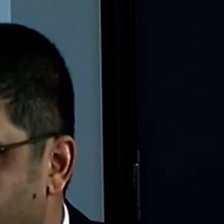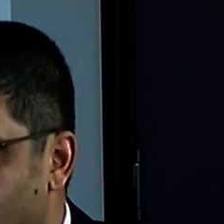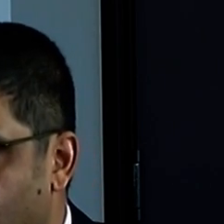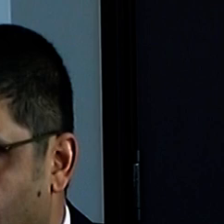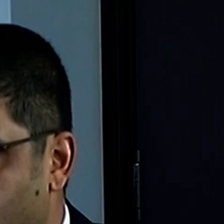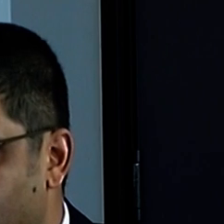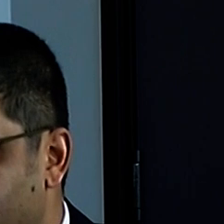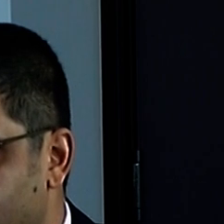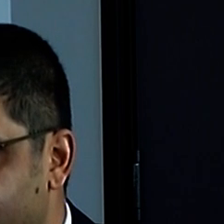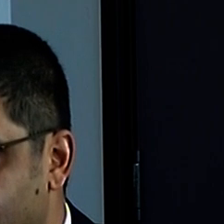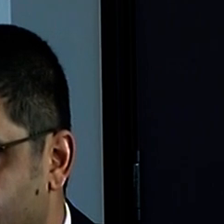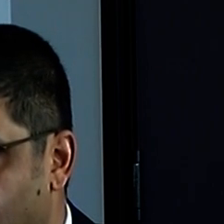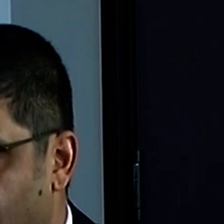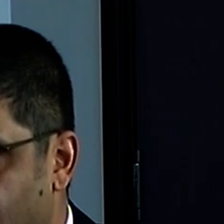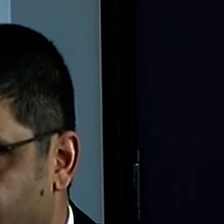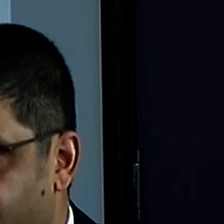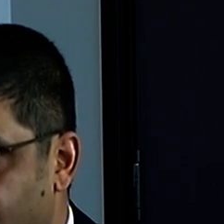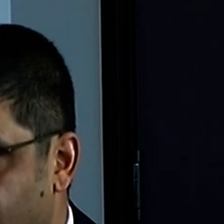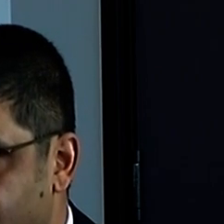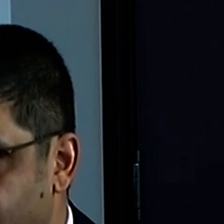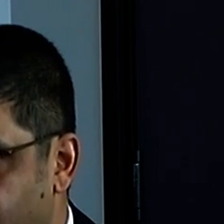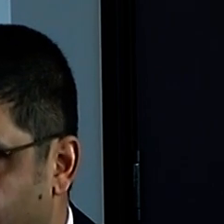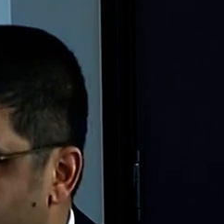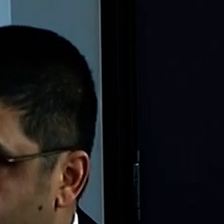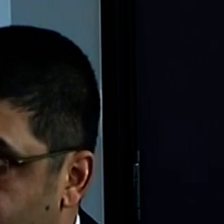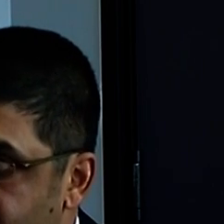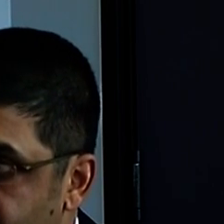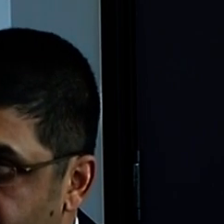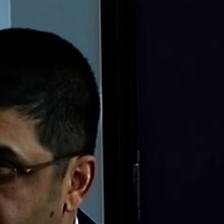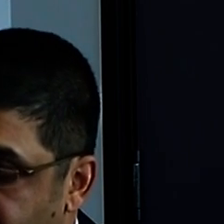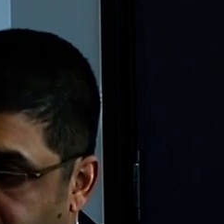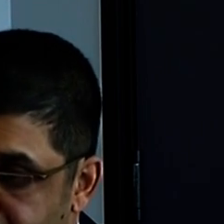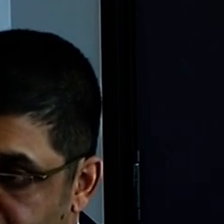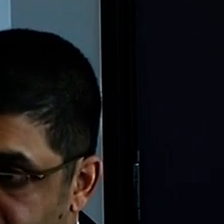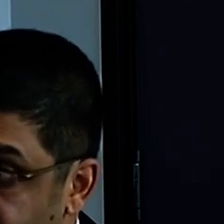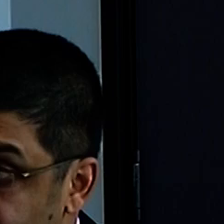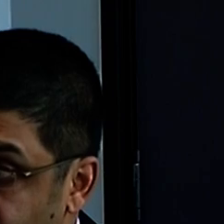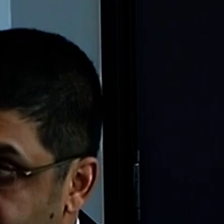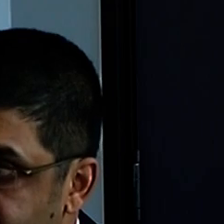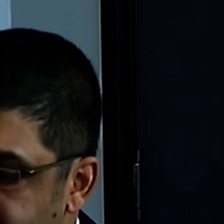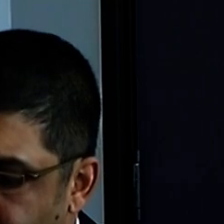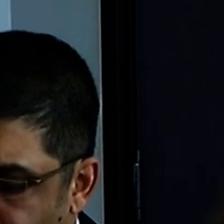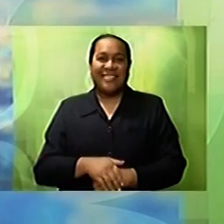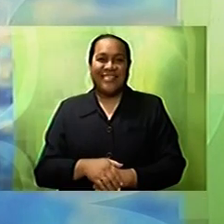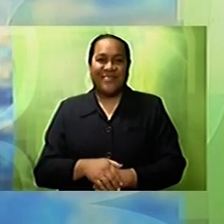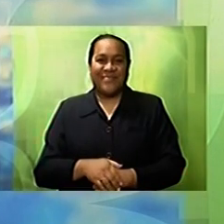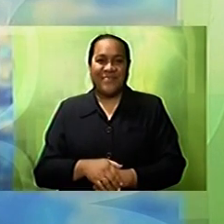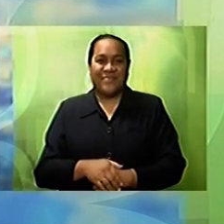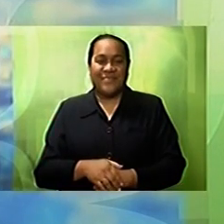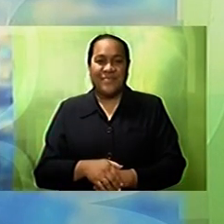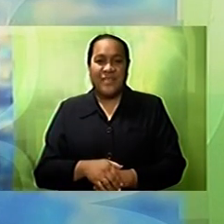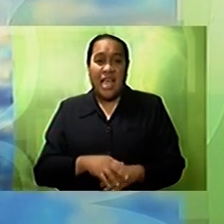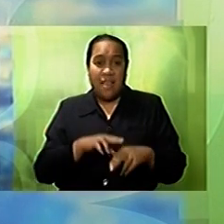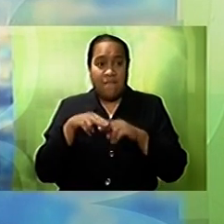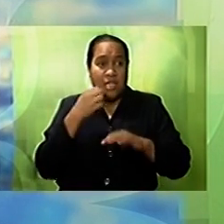ready. We of course highlighted the fact that it's better to outsource it. It creates also transparency. The